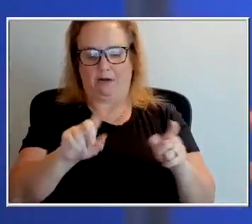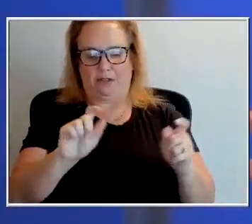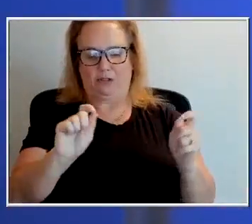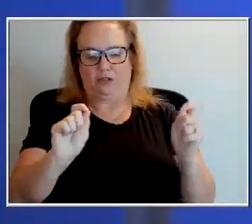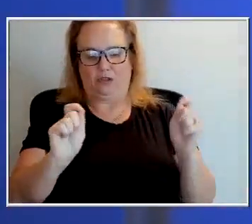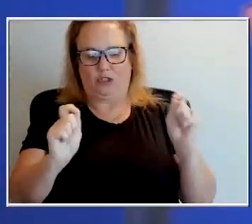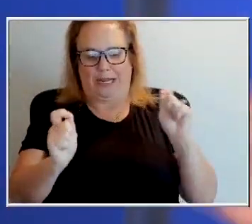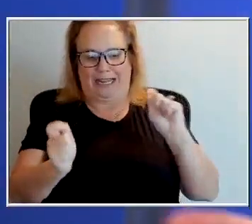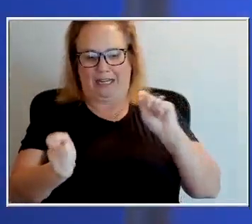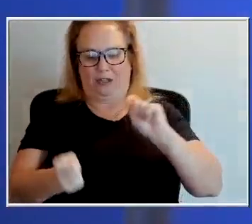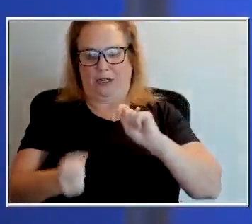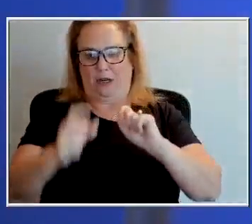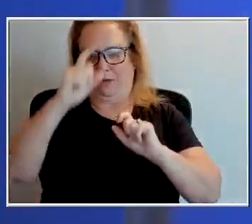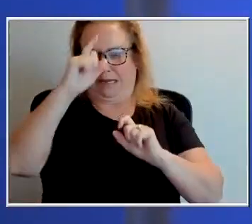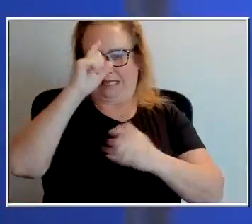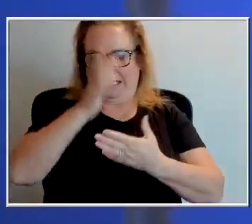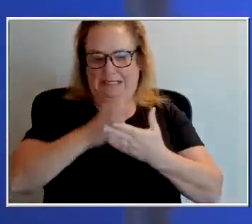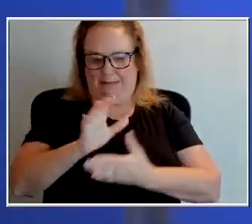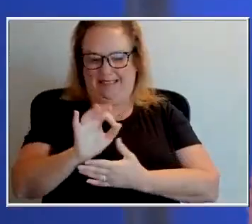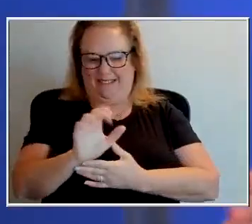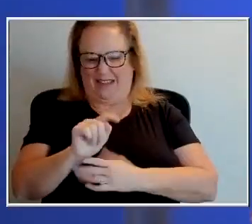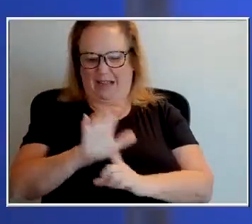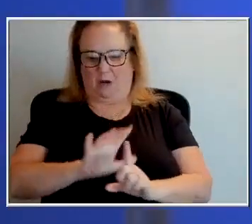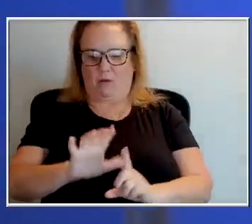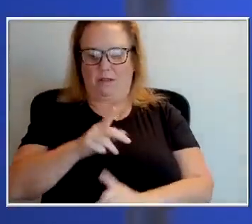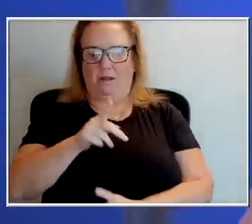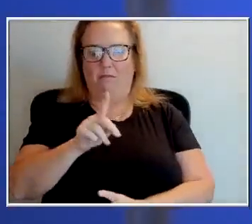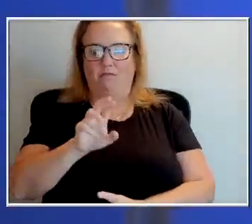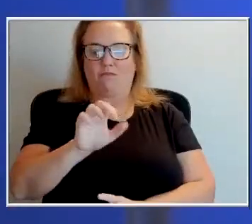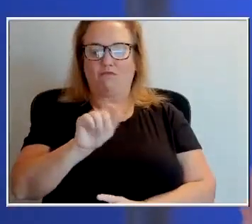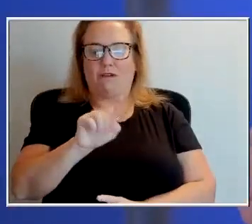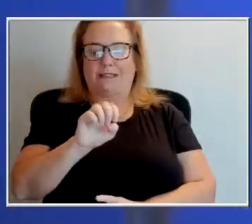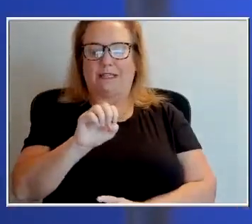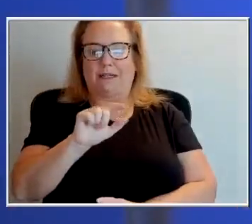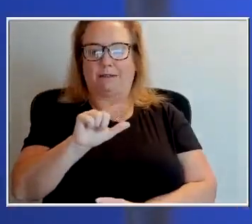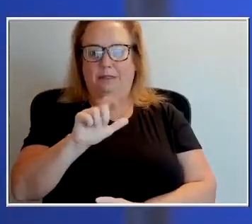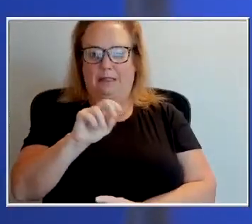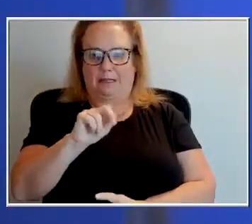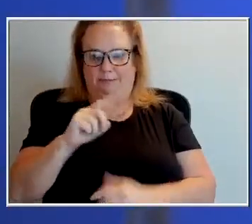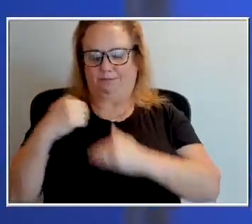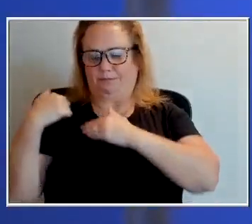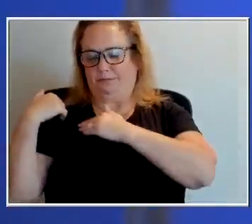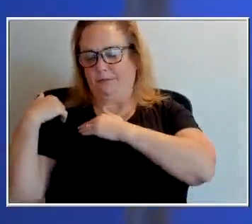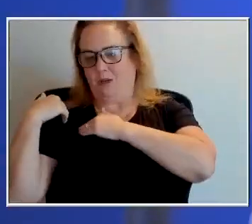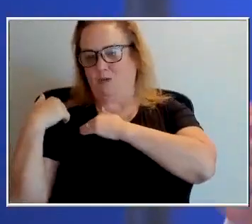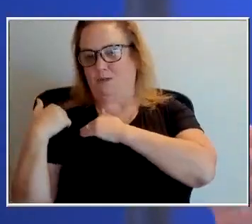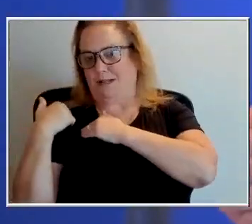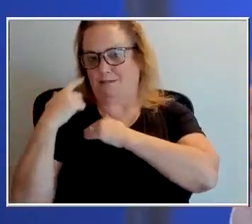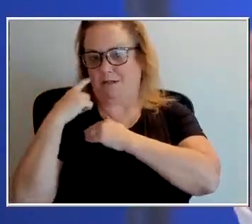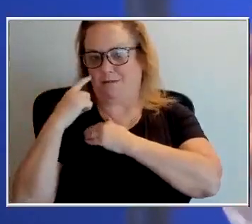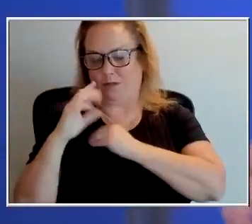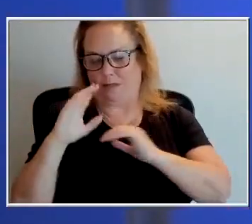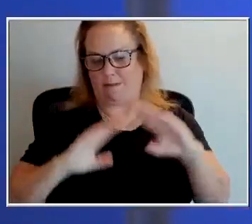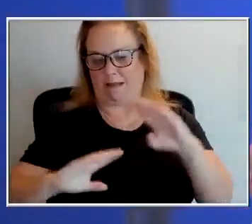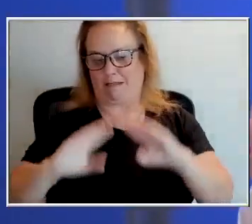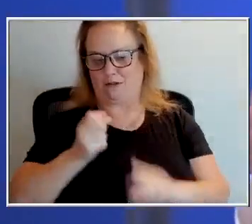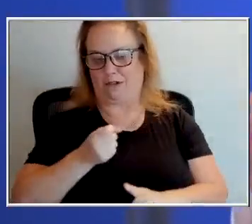that some of that fat around the prostate gland is actually responsible for some of the biological effects